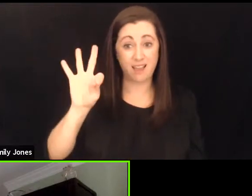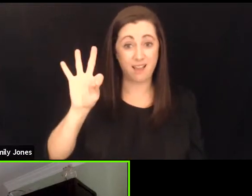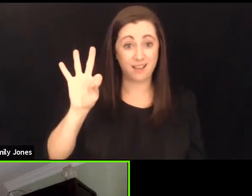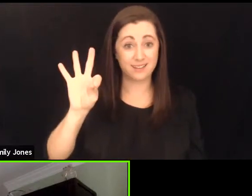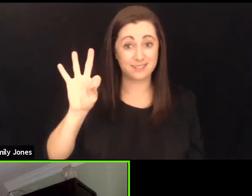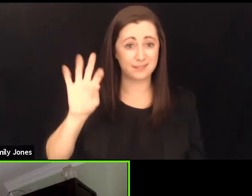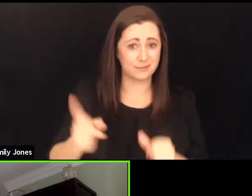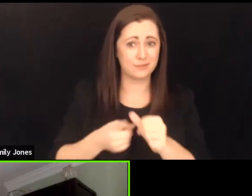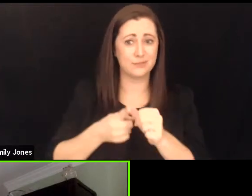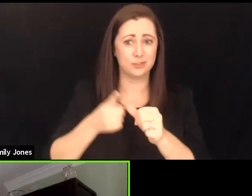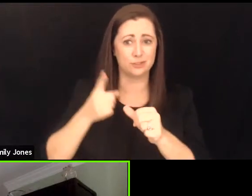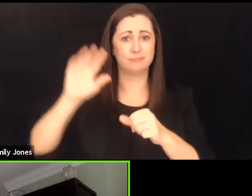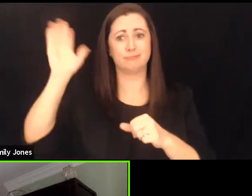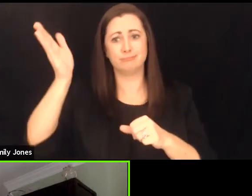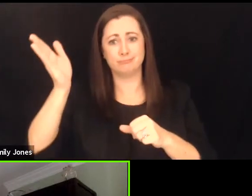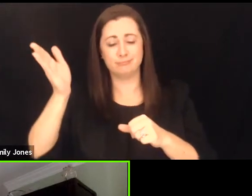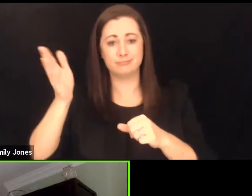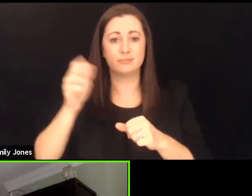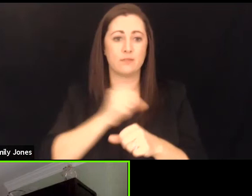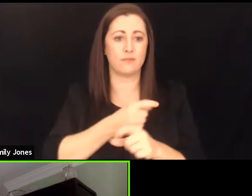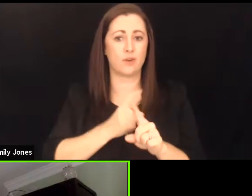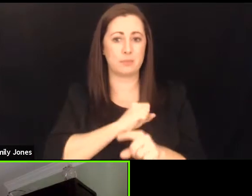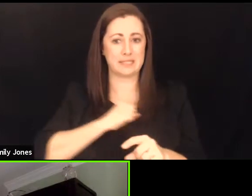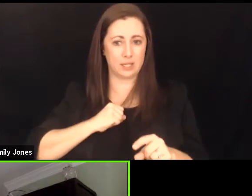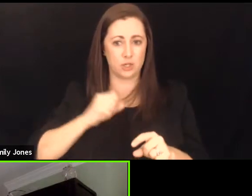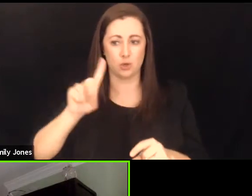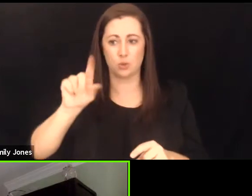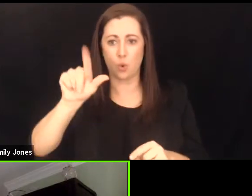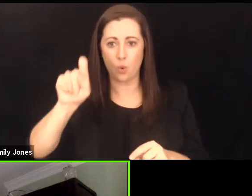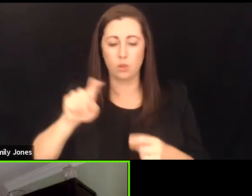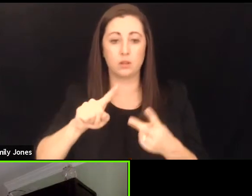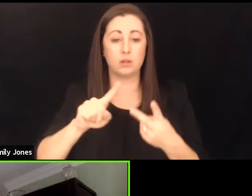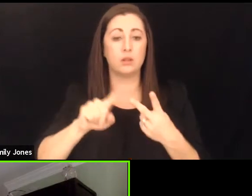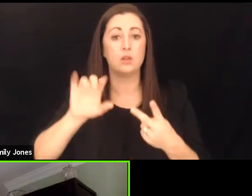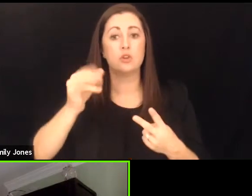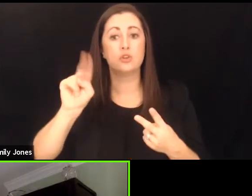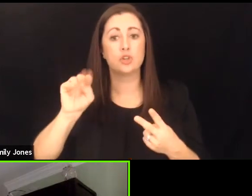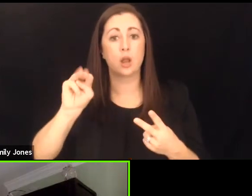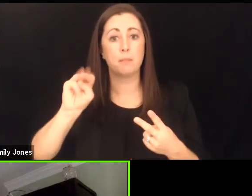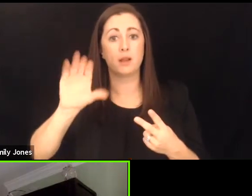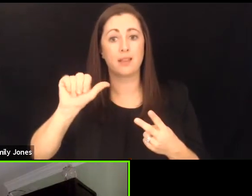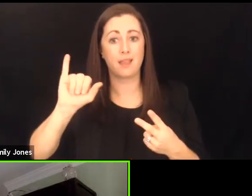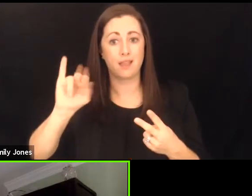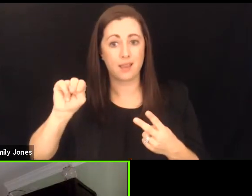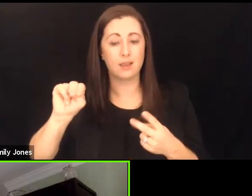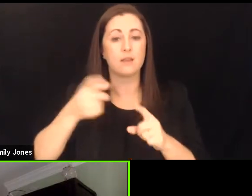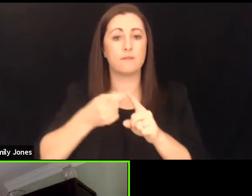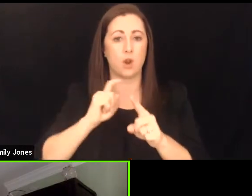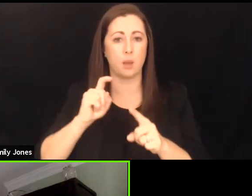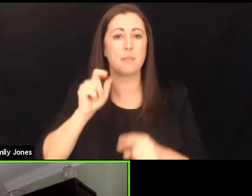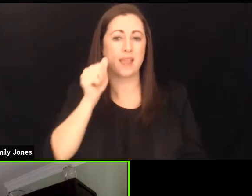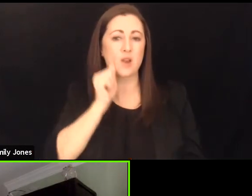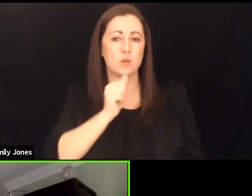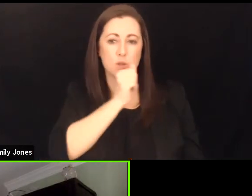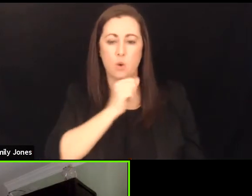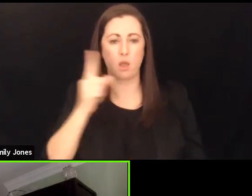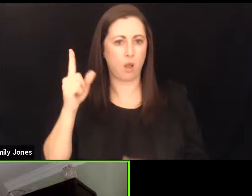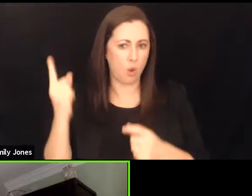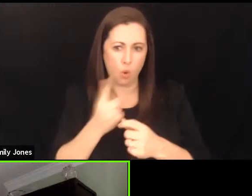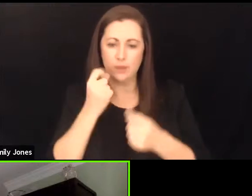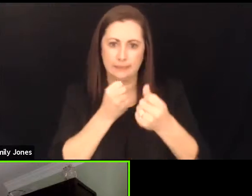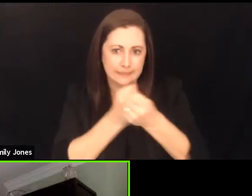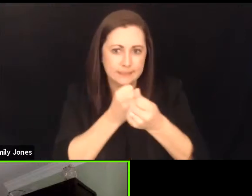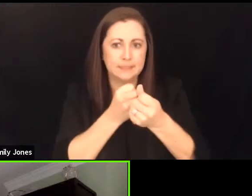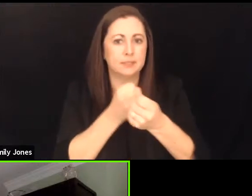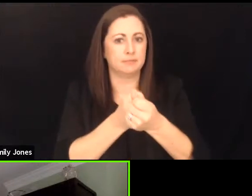1969. So we had Senator Dole, we had John McCain from Arizona, who was just always there for us, always